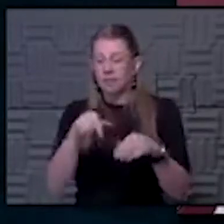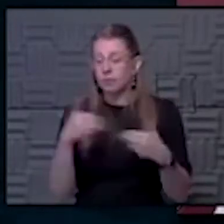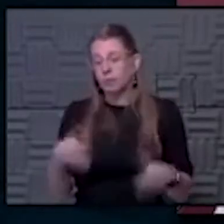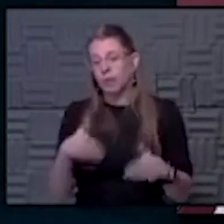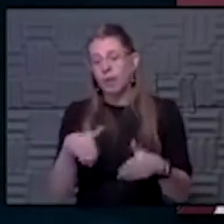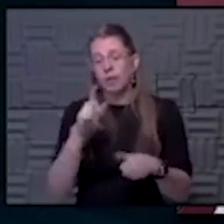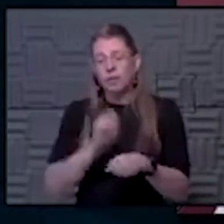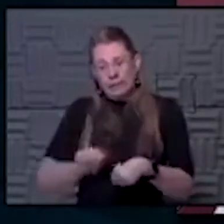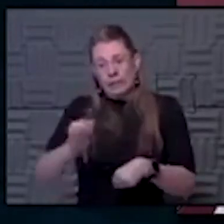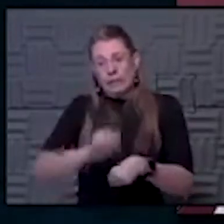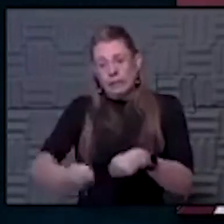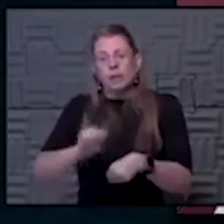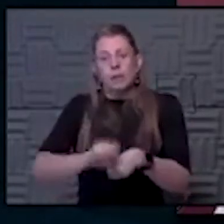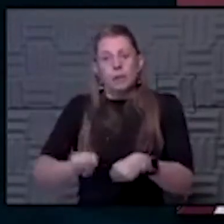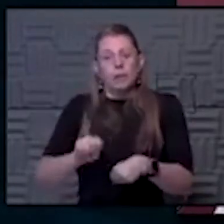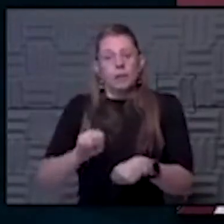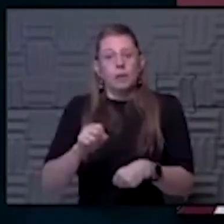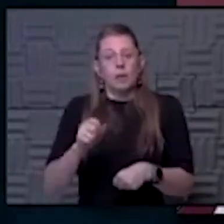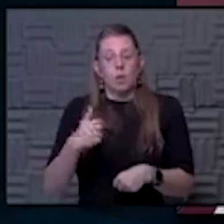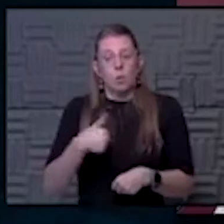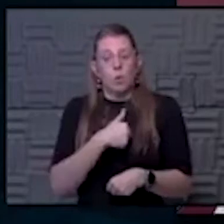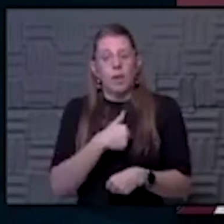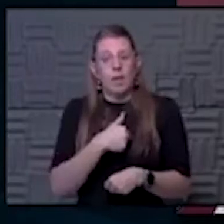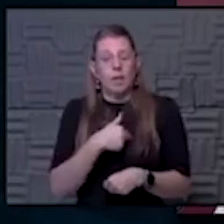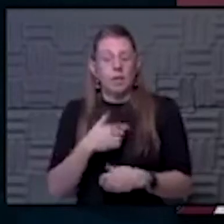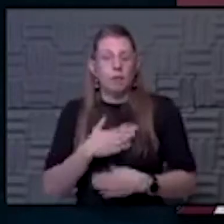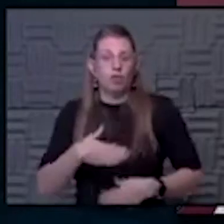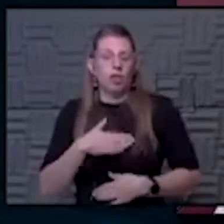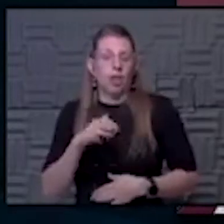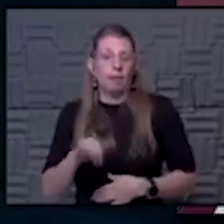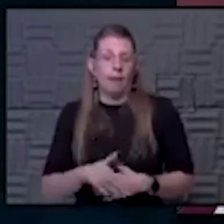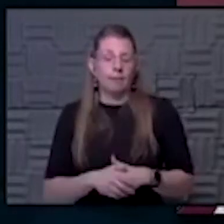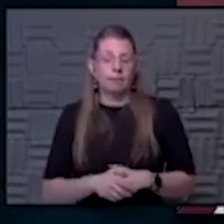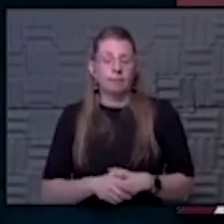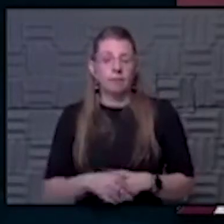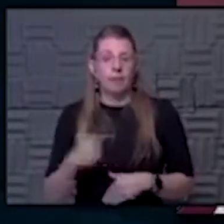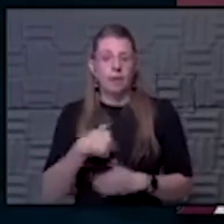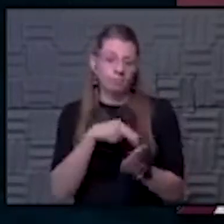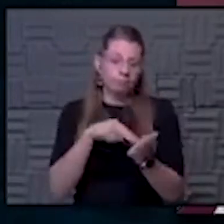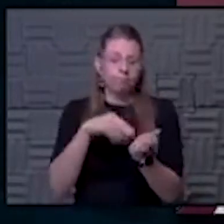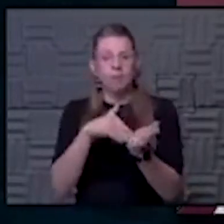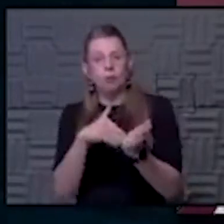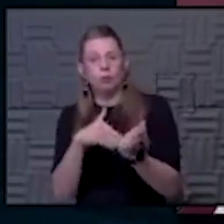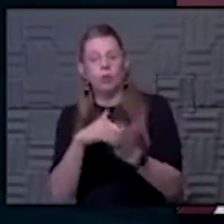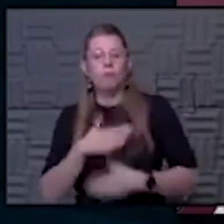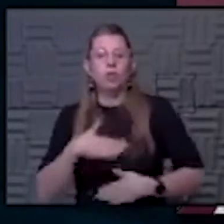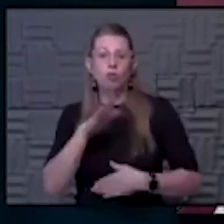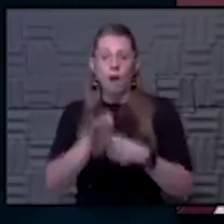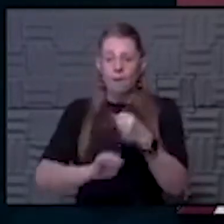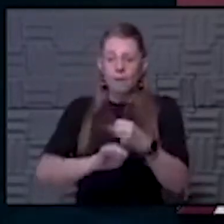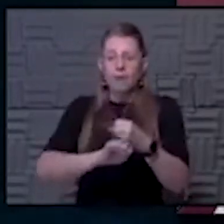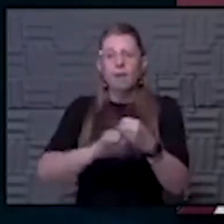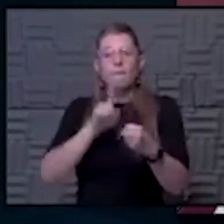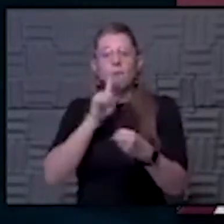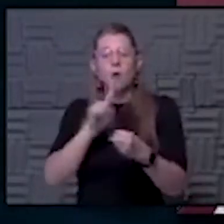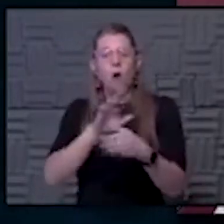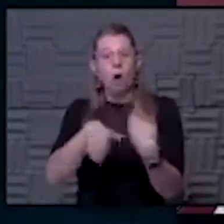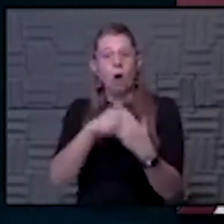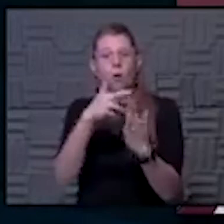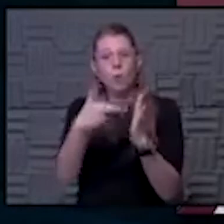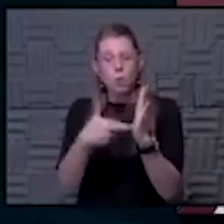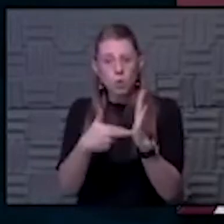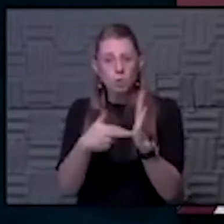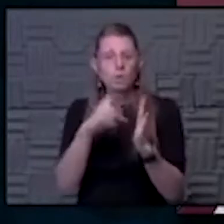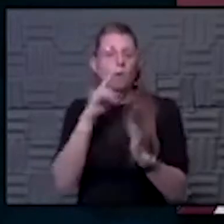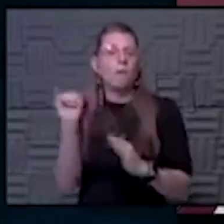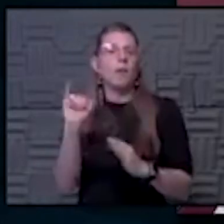I know that. And for those of us in the front lines, we so appreciate that. Absolutely. And appreciate your advocacy for all the rules of infection control. You've been very consistent